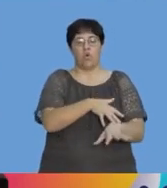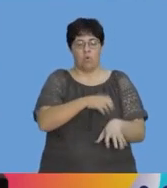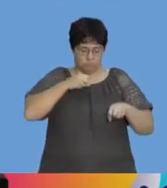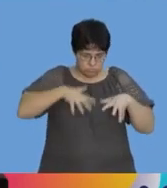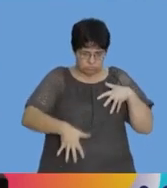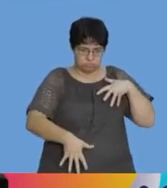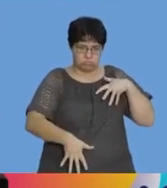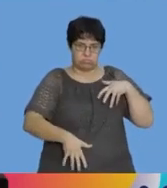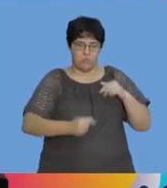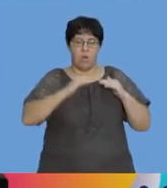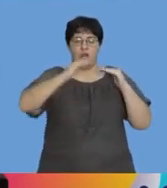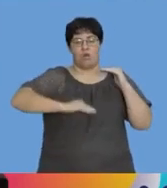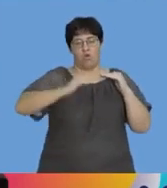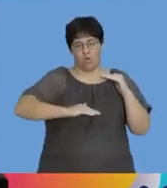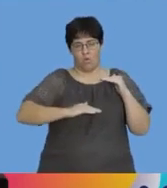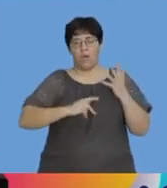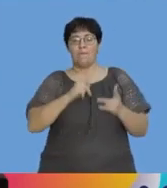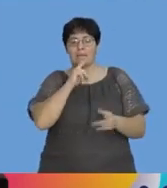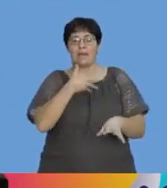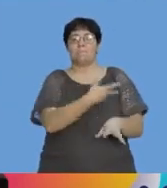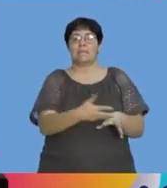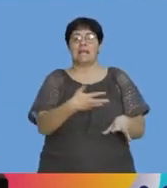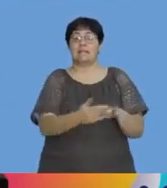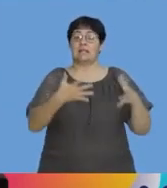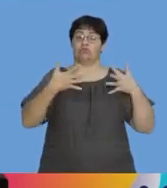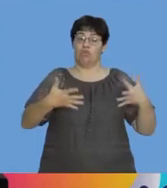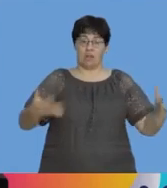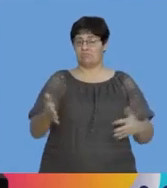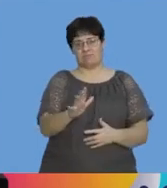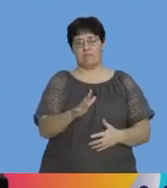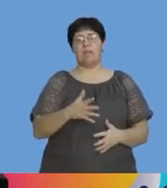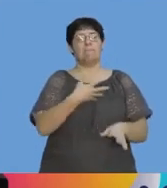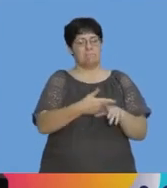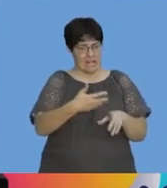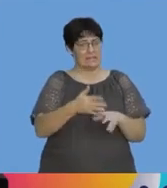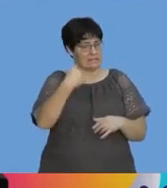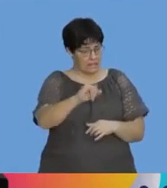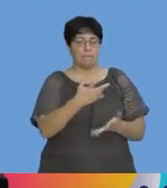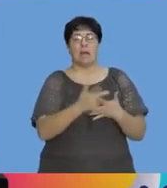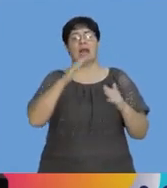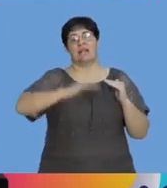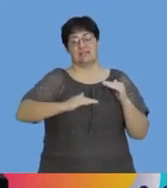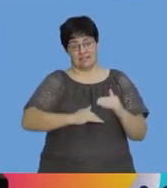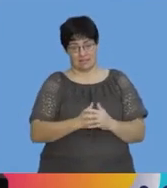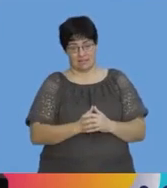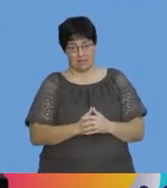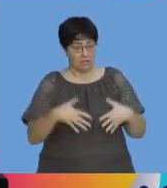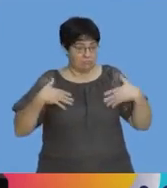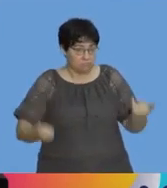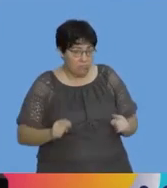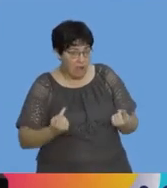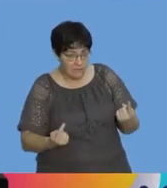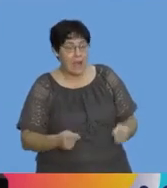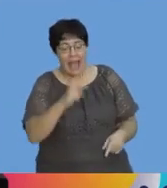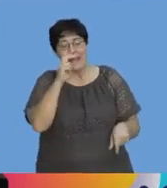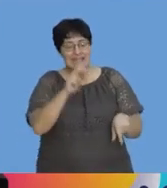is pumping through my body. I lower it down and I'm not going to bleed as much. Okay,